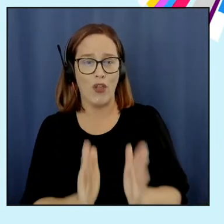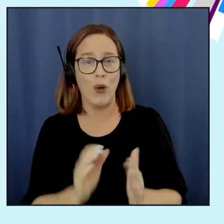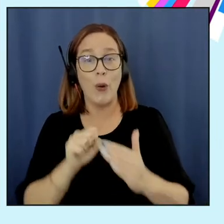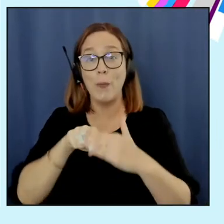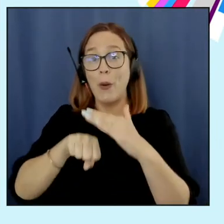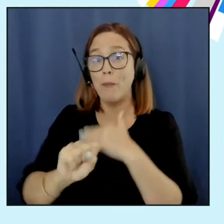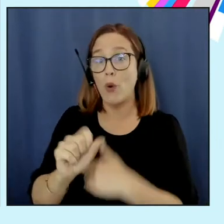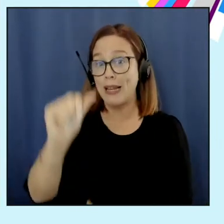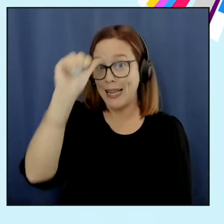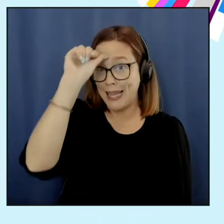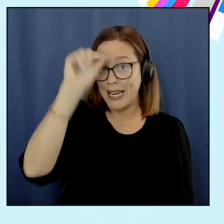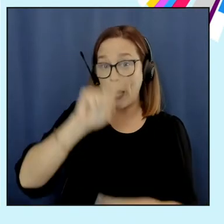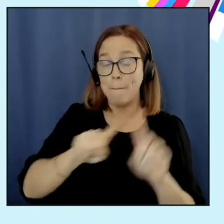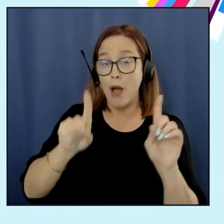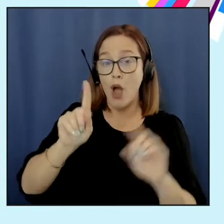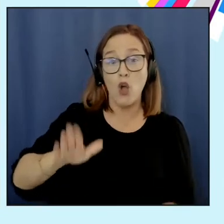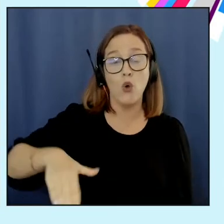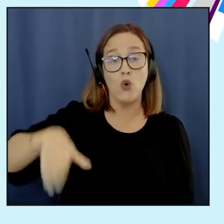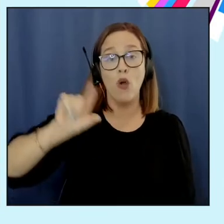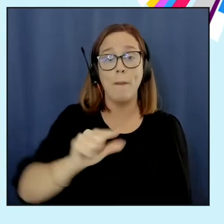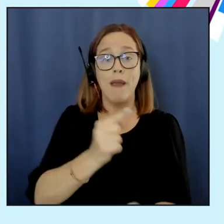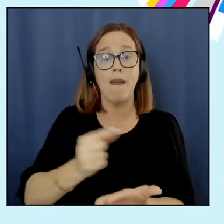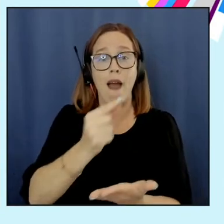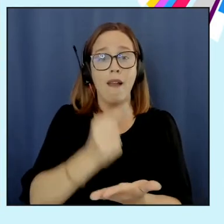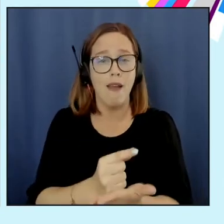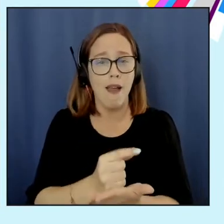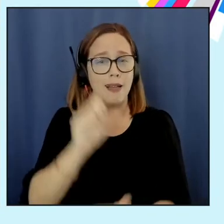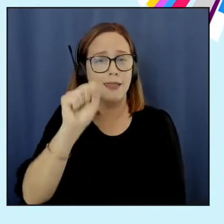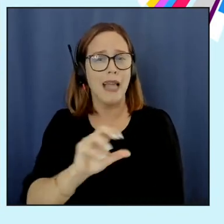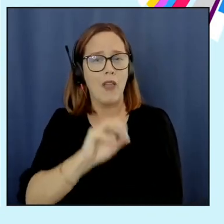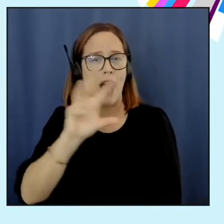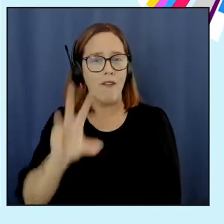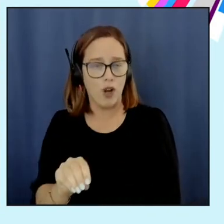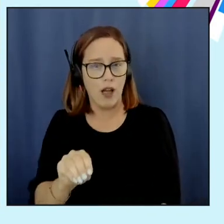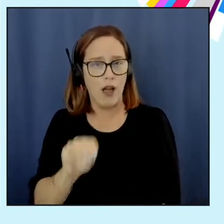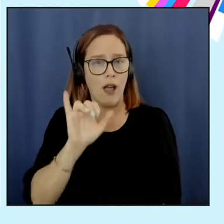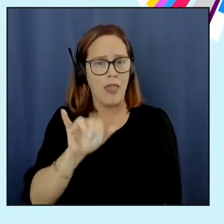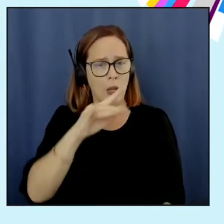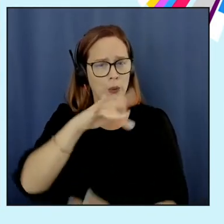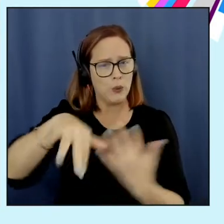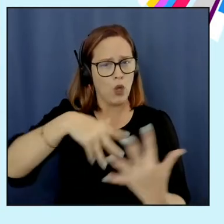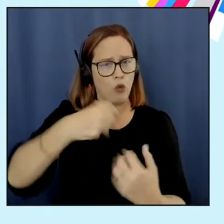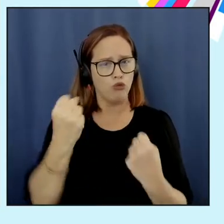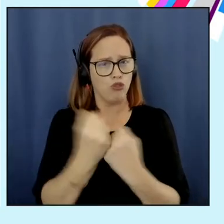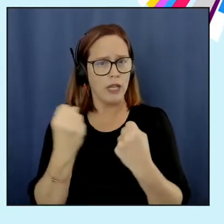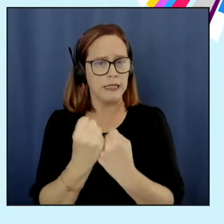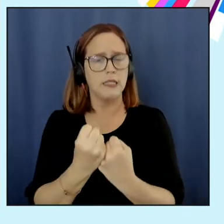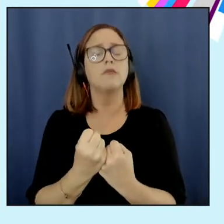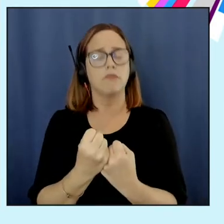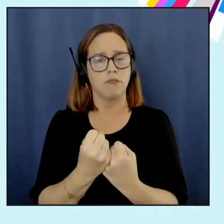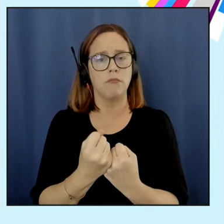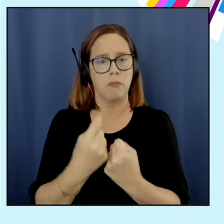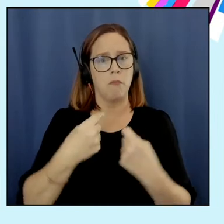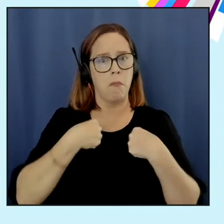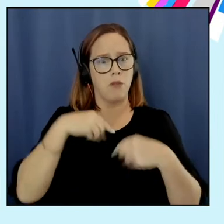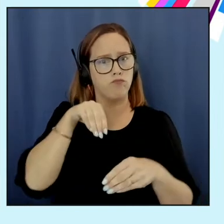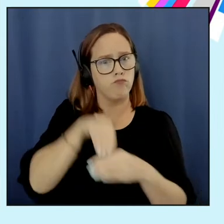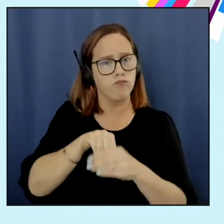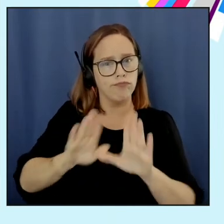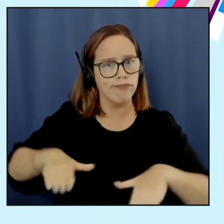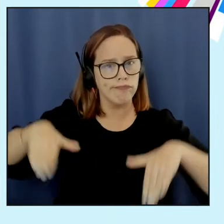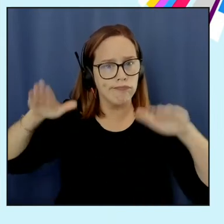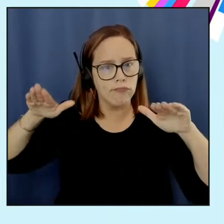in Ghana and South Africa. That fire for social justice was instilled in me in a really young age. I made a connection pretty early on